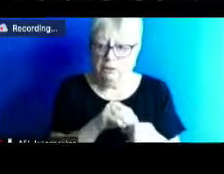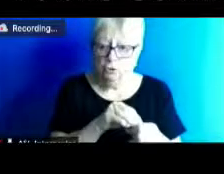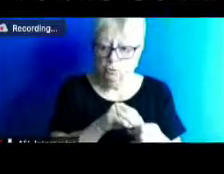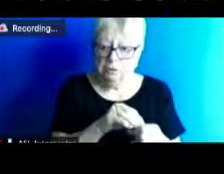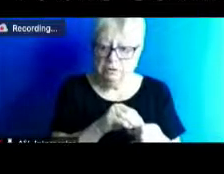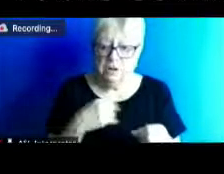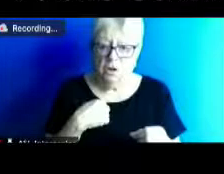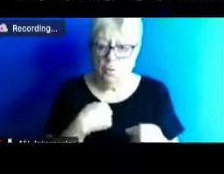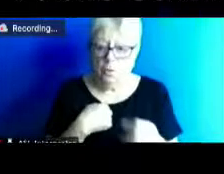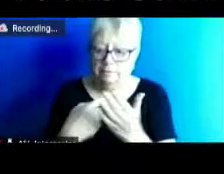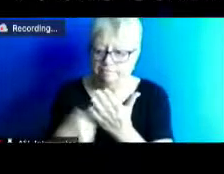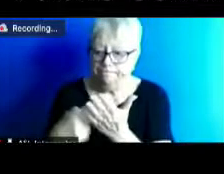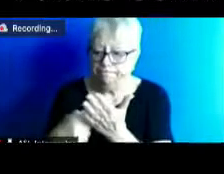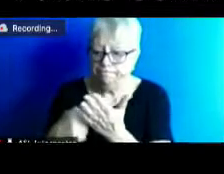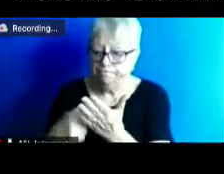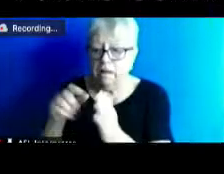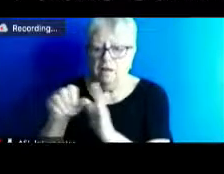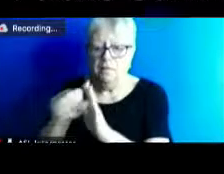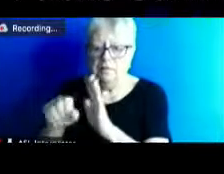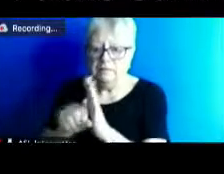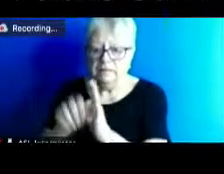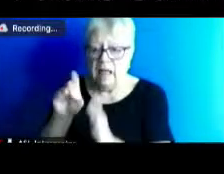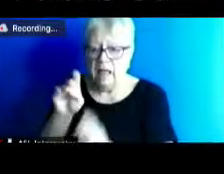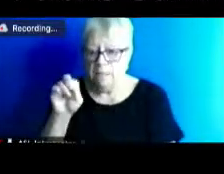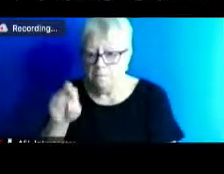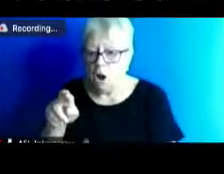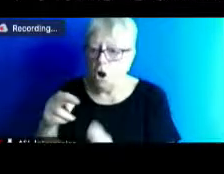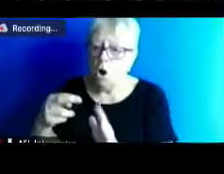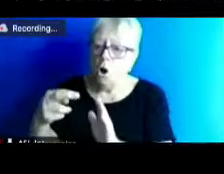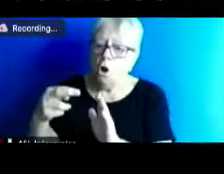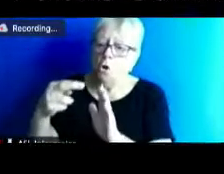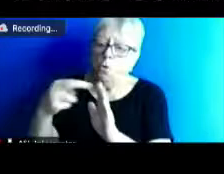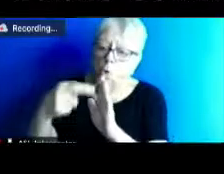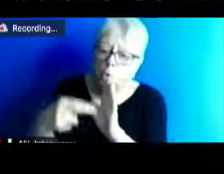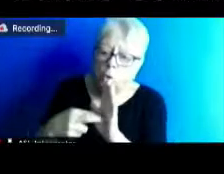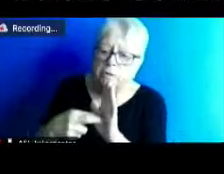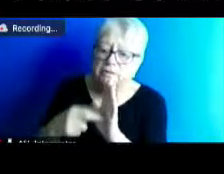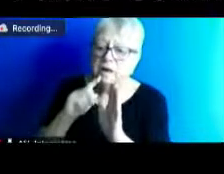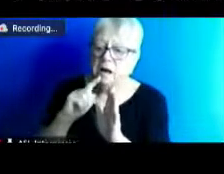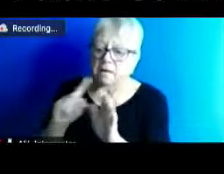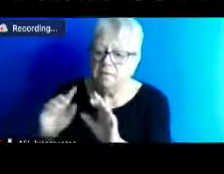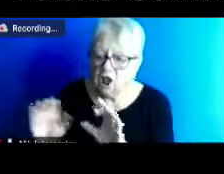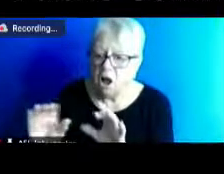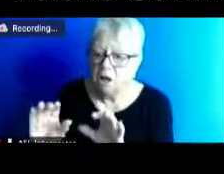consulted the state bar rules of conduct regarding the